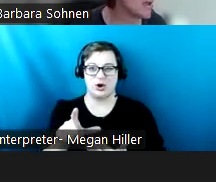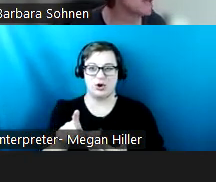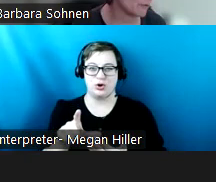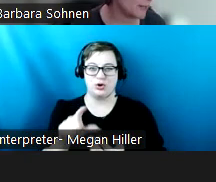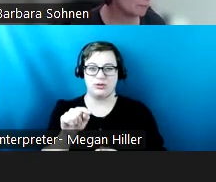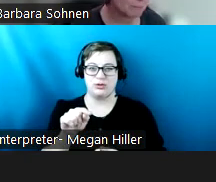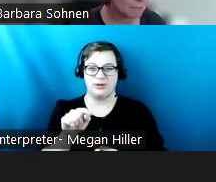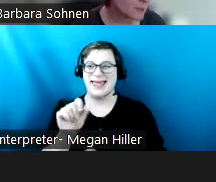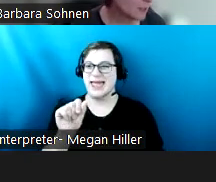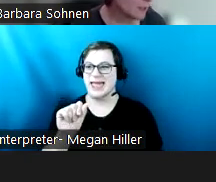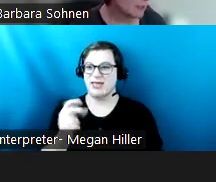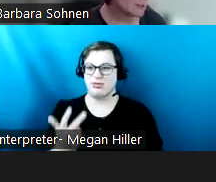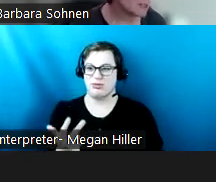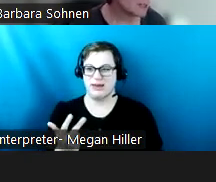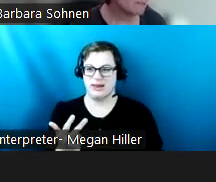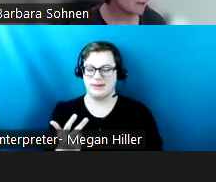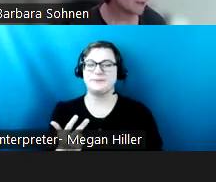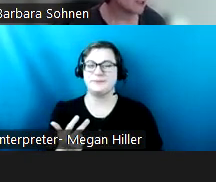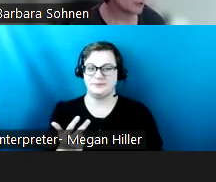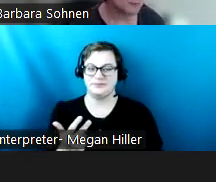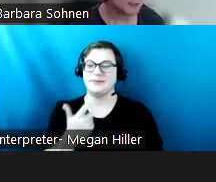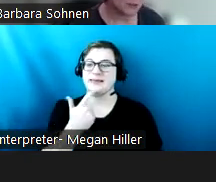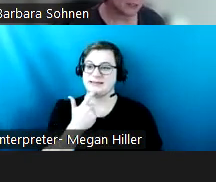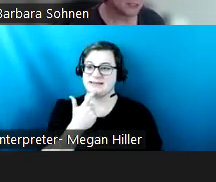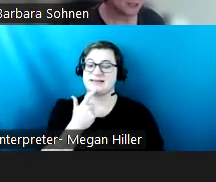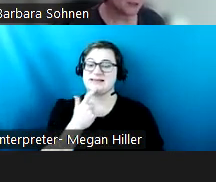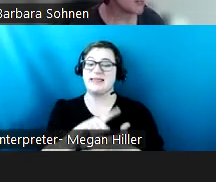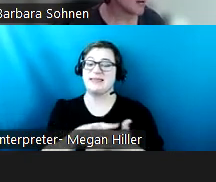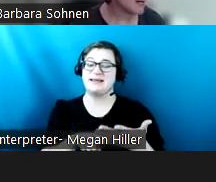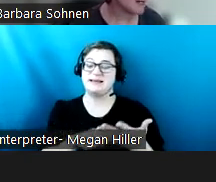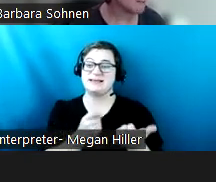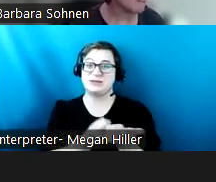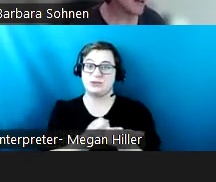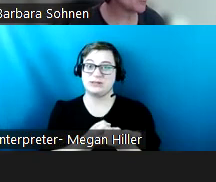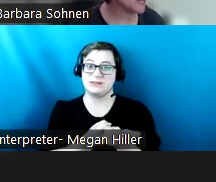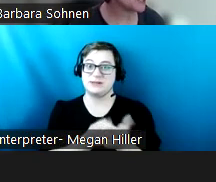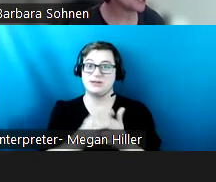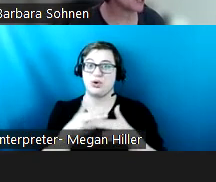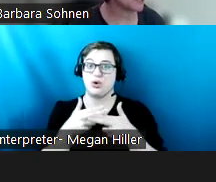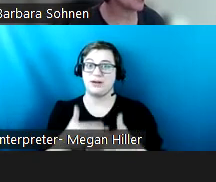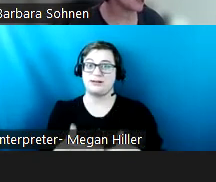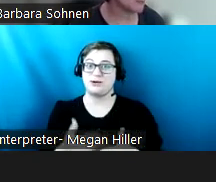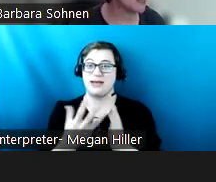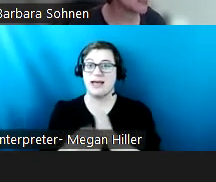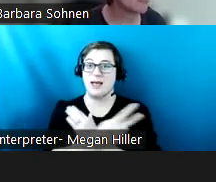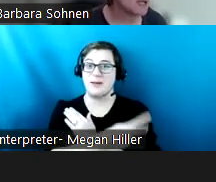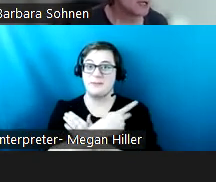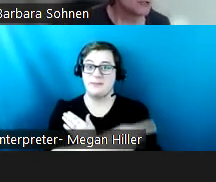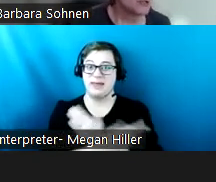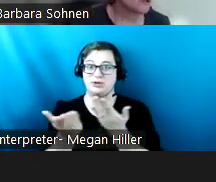yes, A3. It says the following endorsements are considered outpatient service